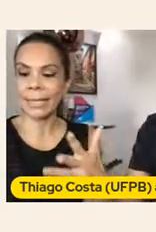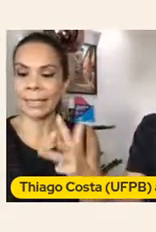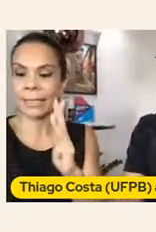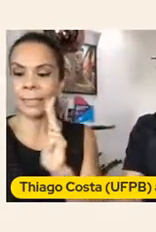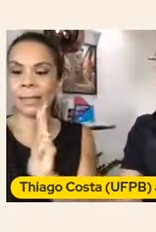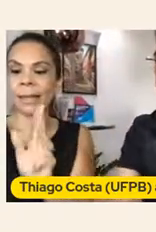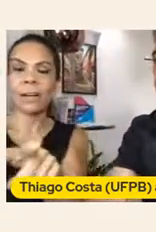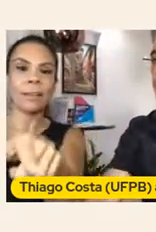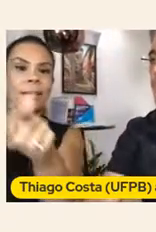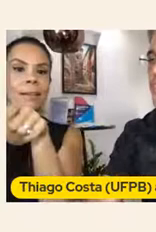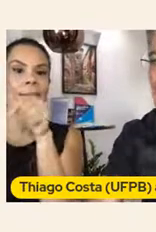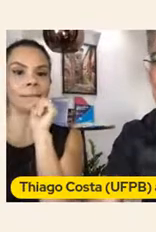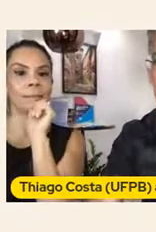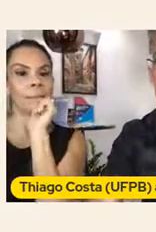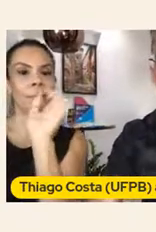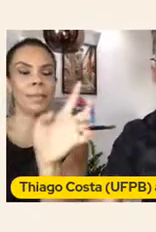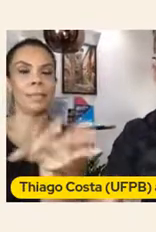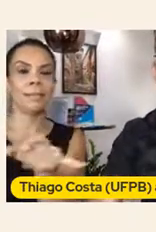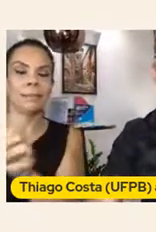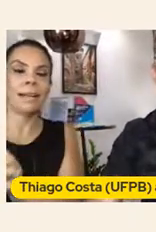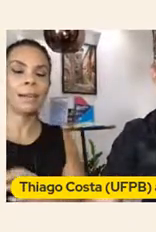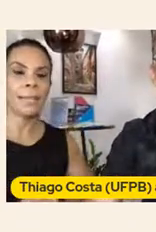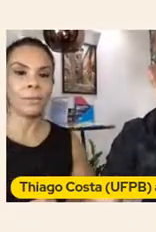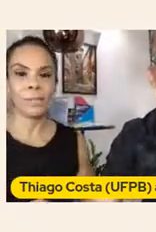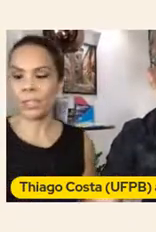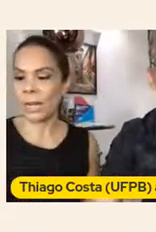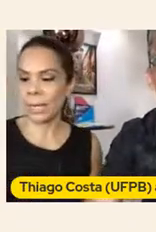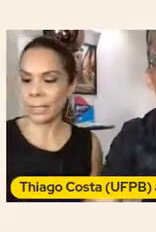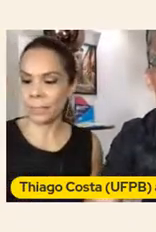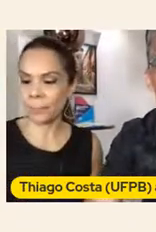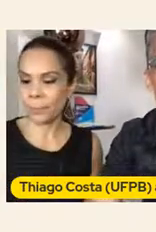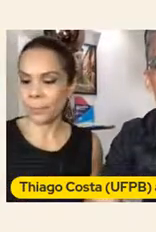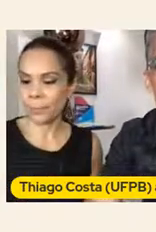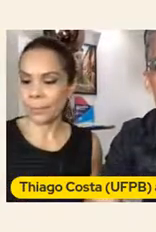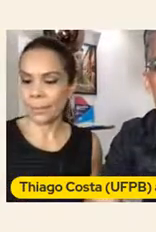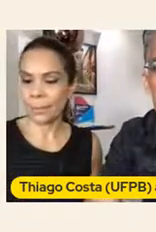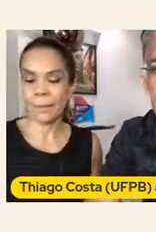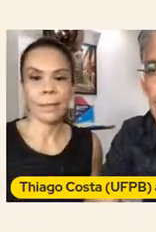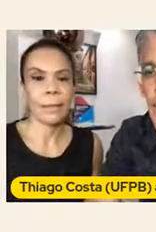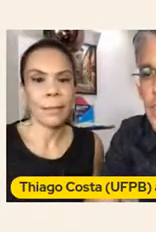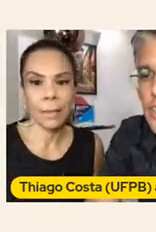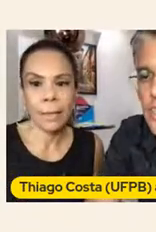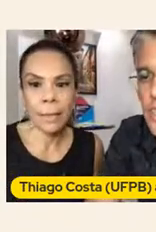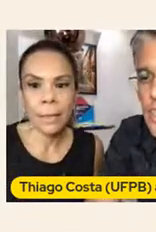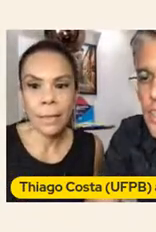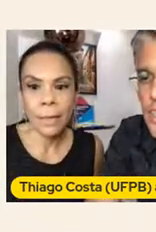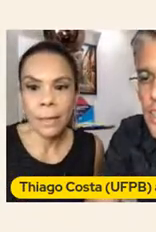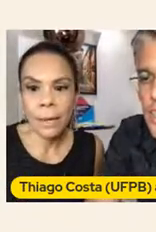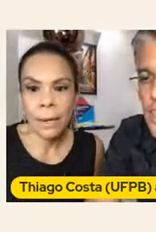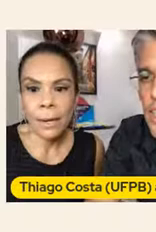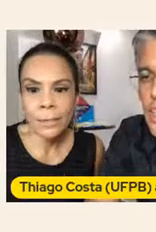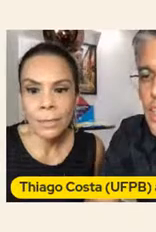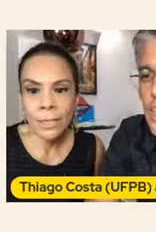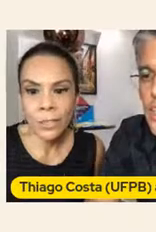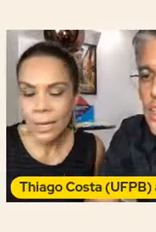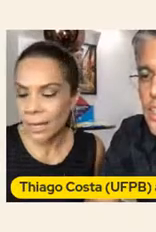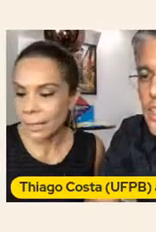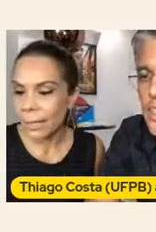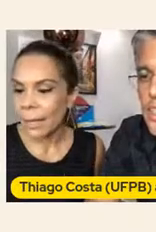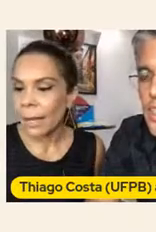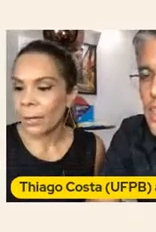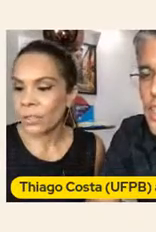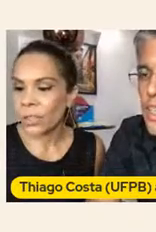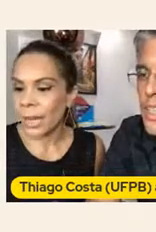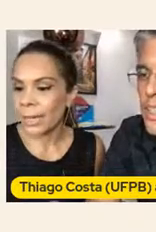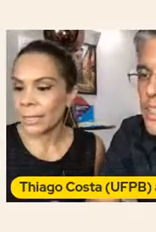Morgana, Karina are there. Oh my God, are they on the chat? Let me see if they are in the chat. Are they on the